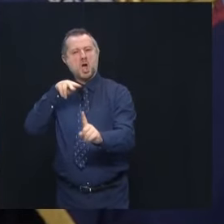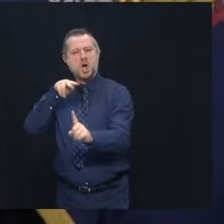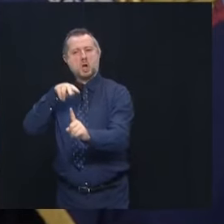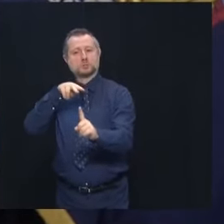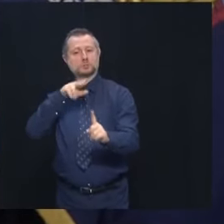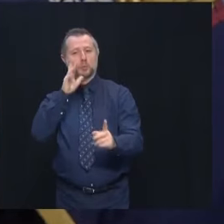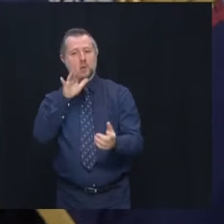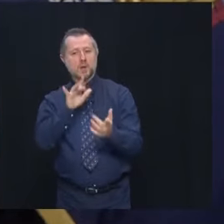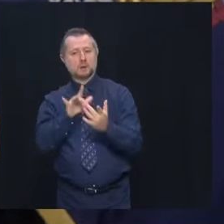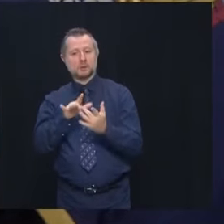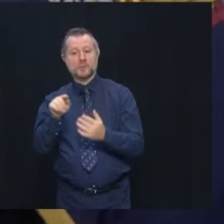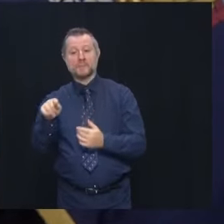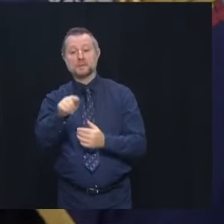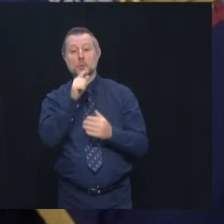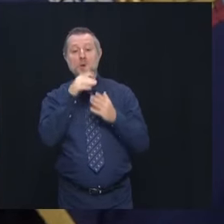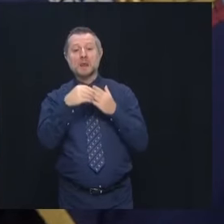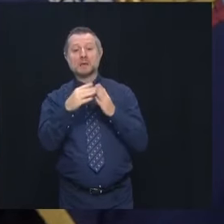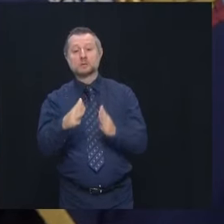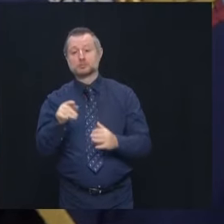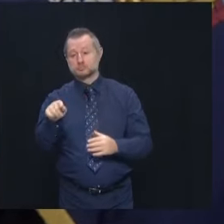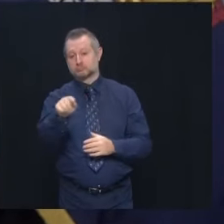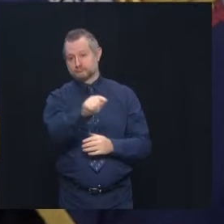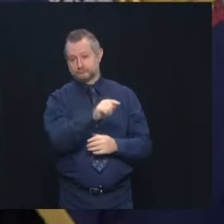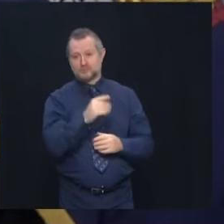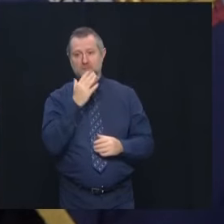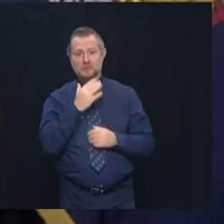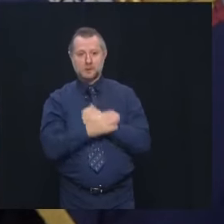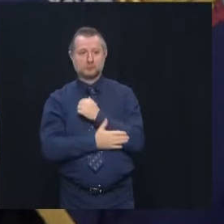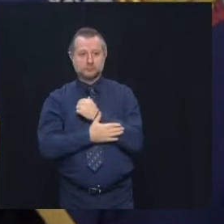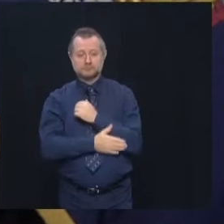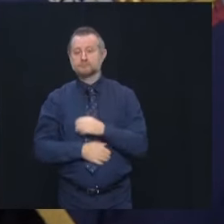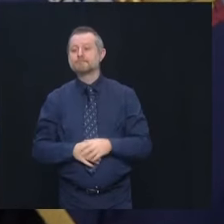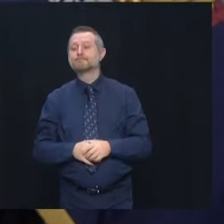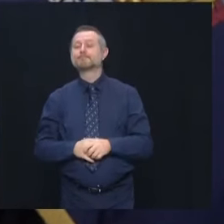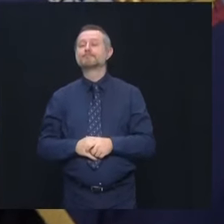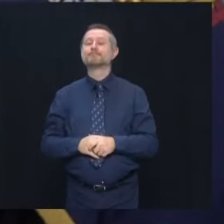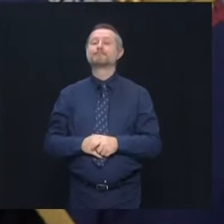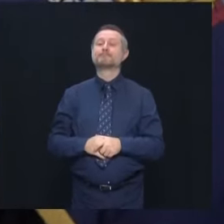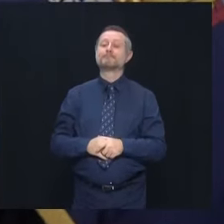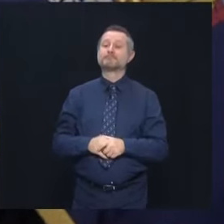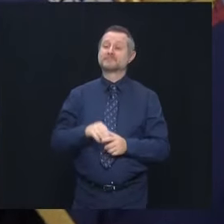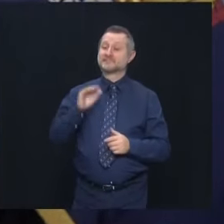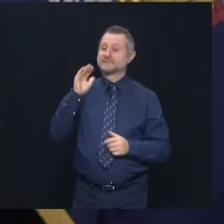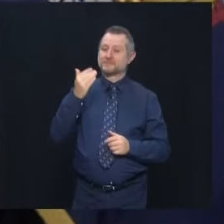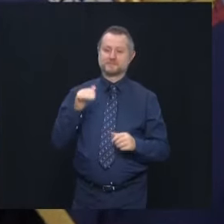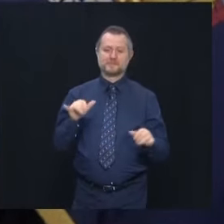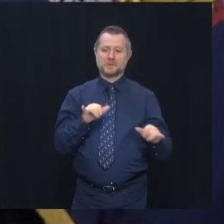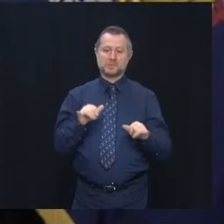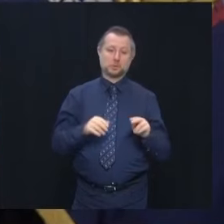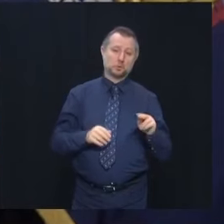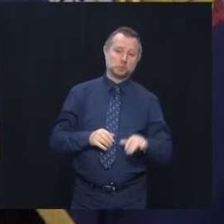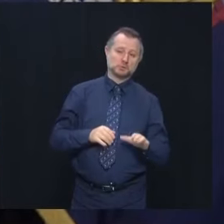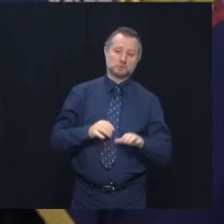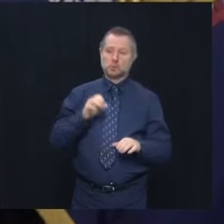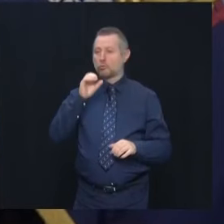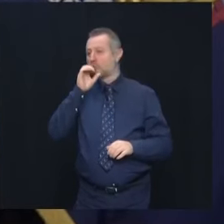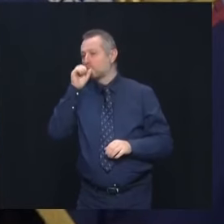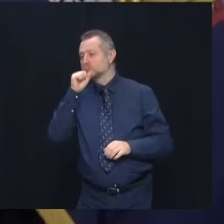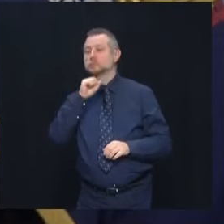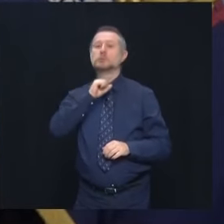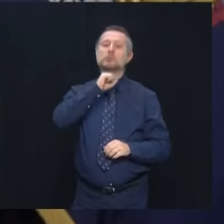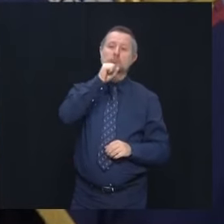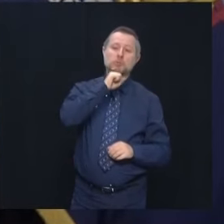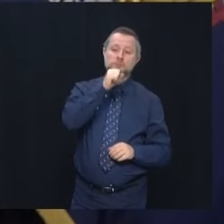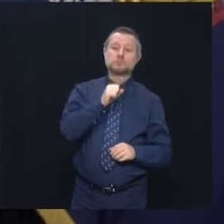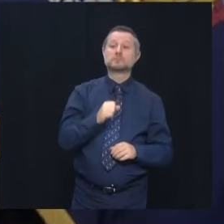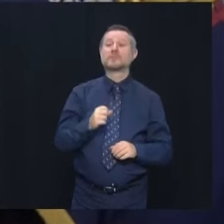also tomorrow, because it's roughly the same situation. If the religious leaders do